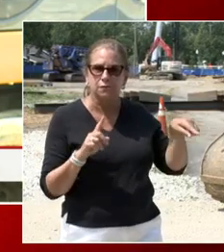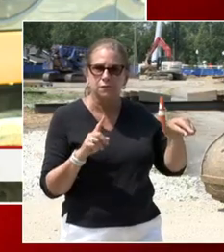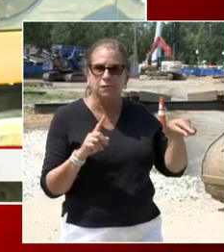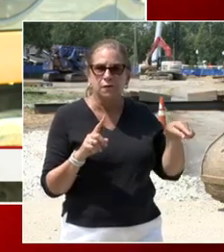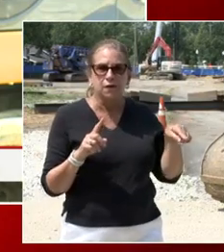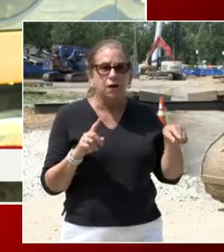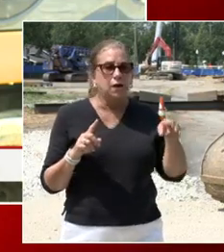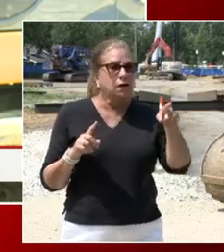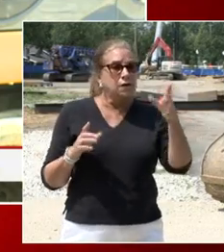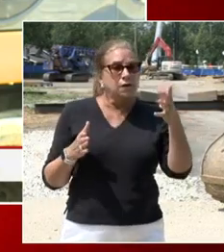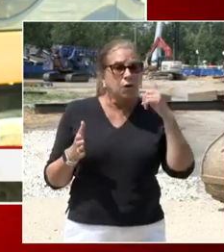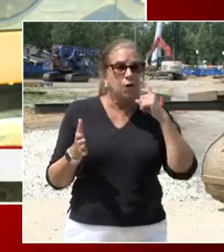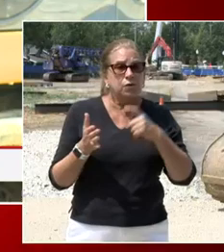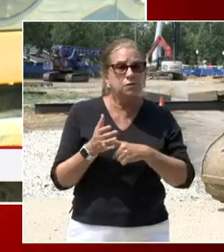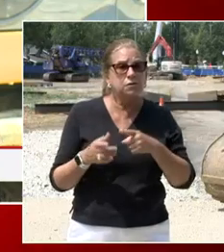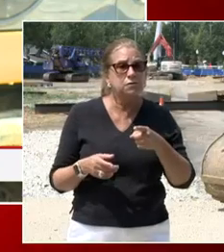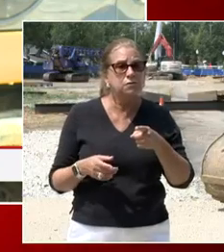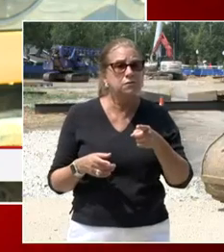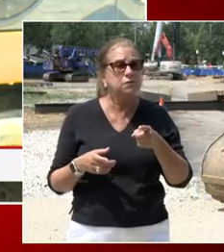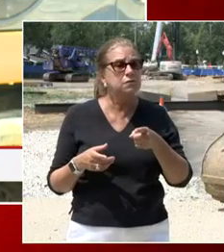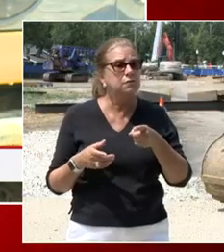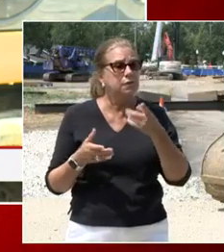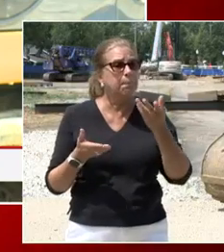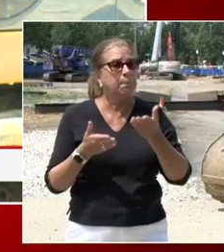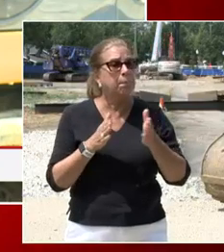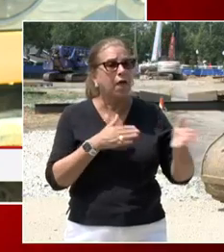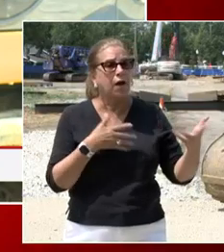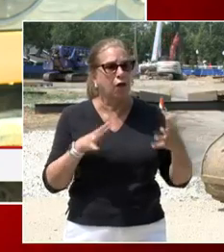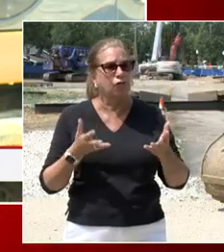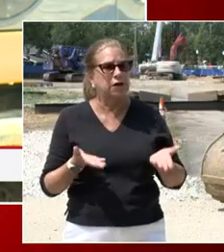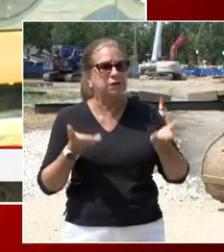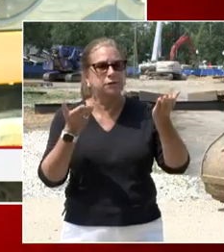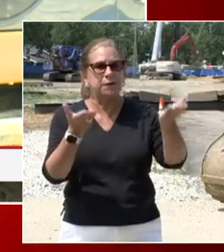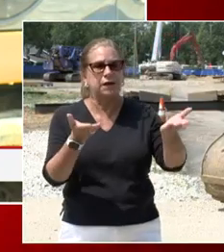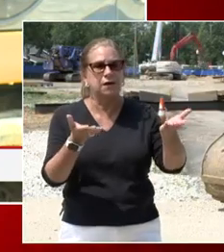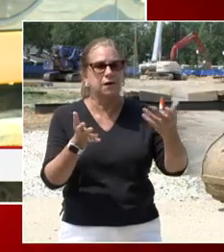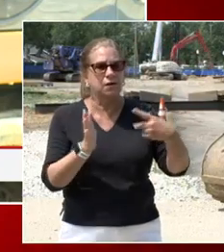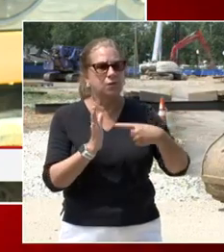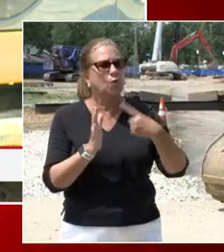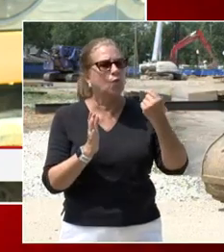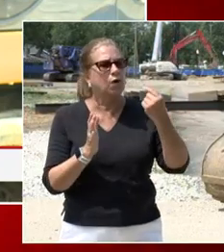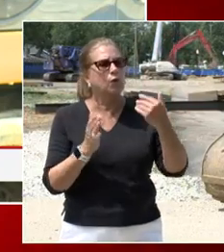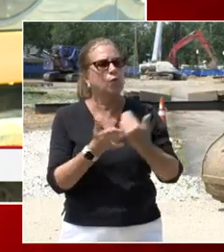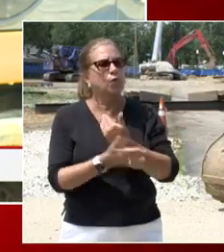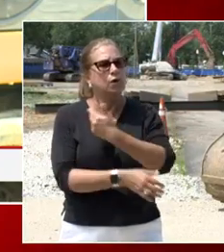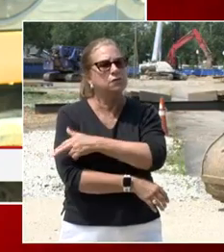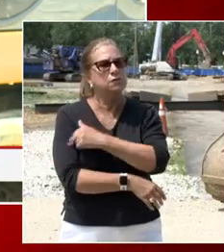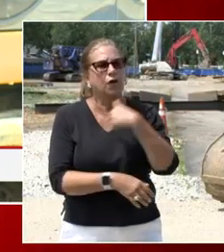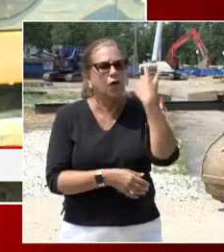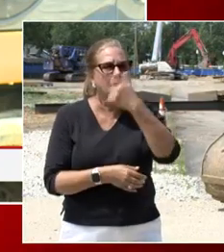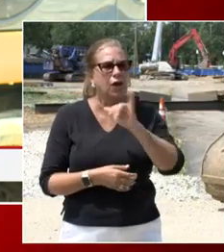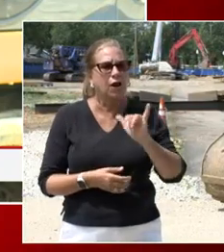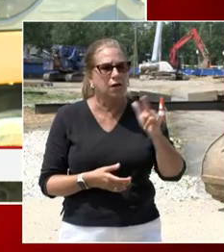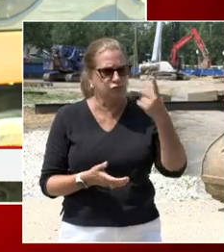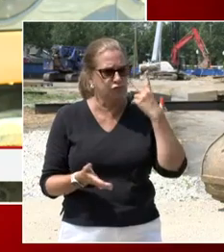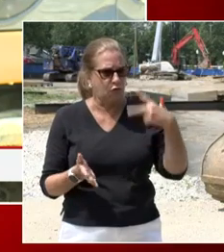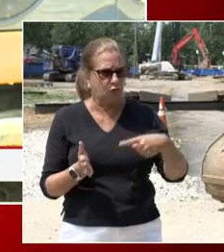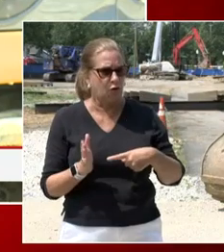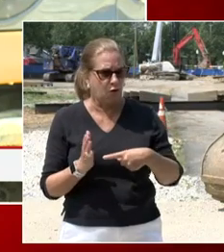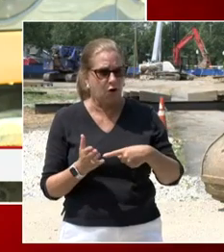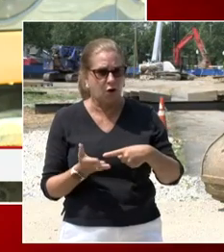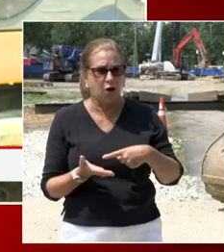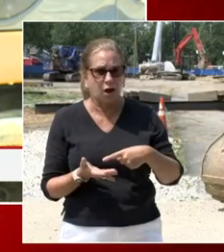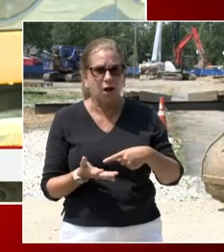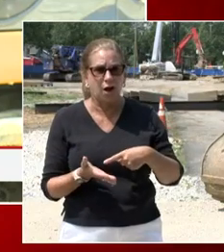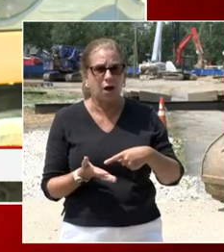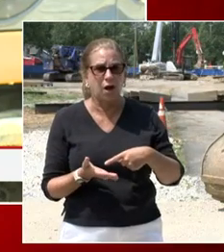they are, in those plans show what the hospital is going to look like, that all of the milestones that